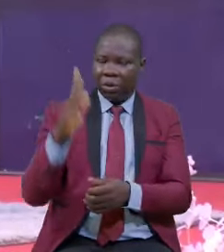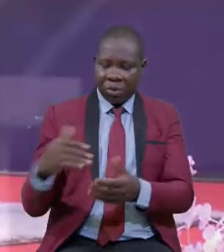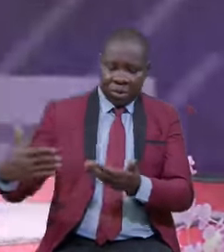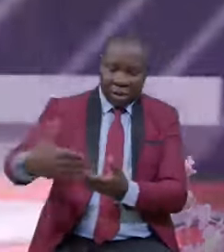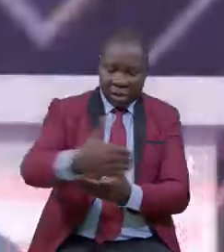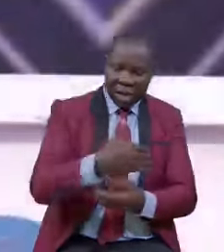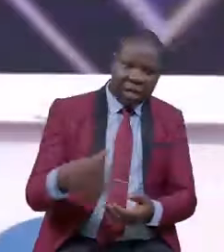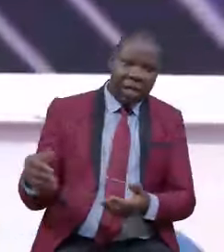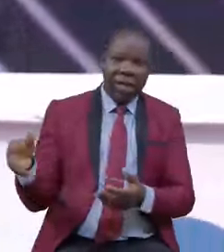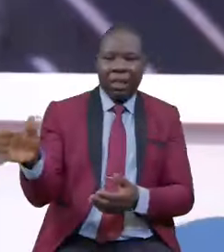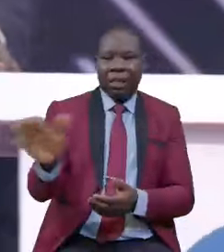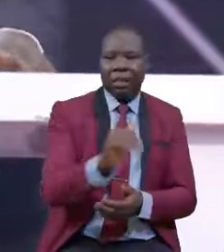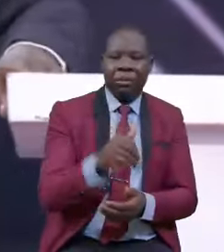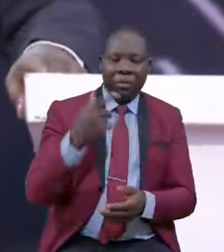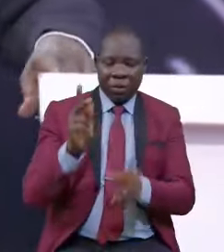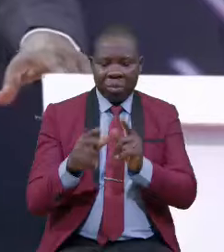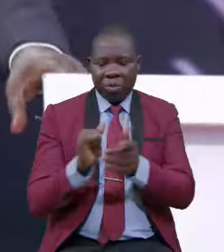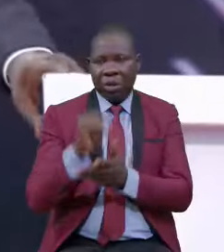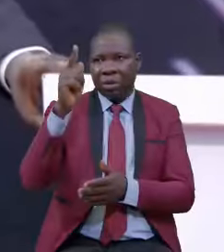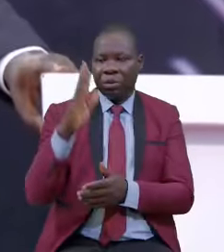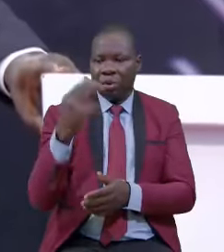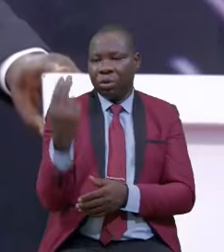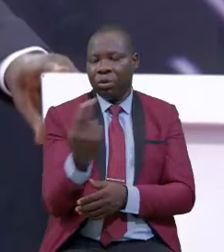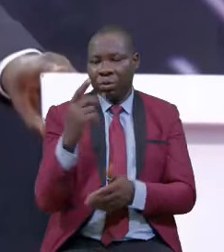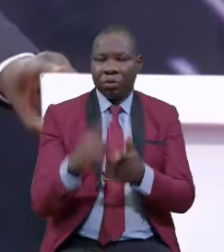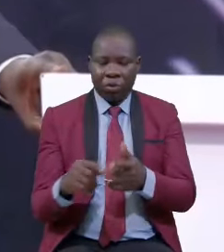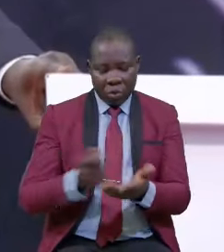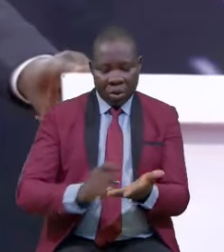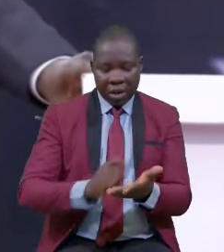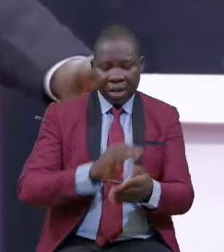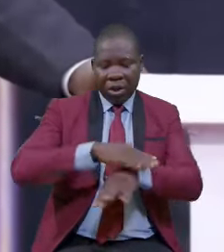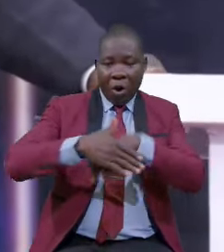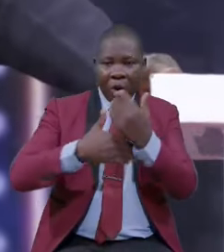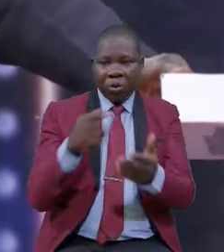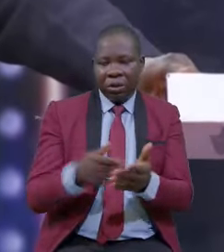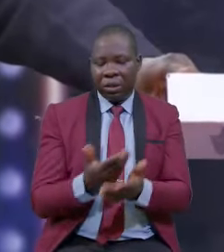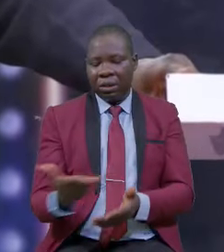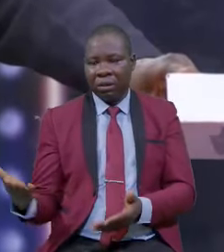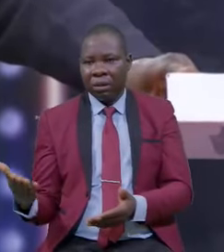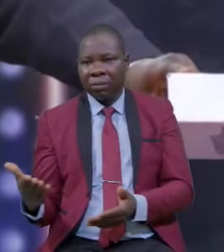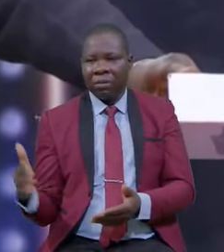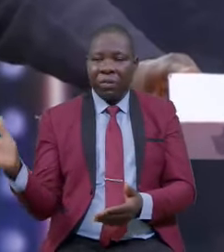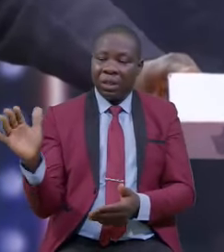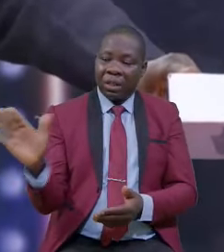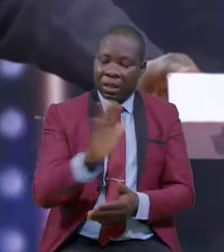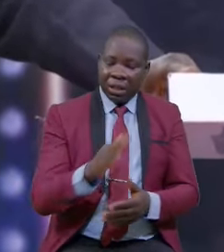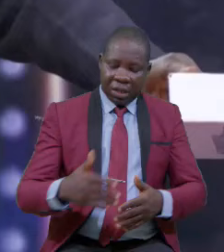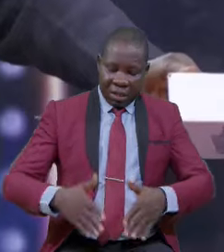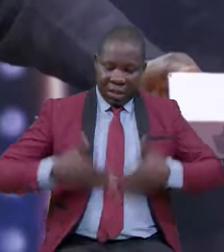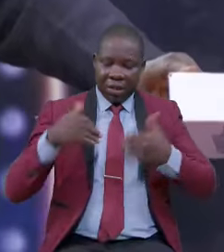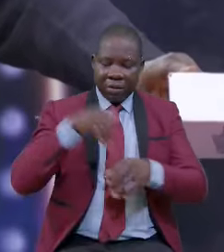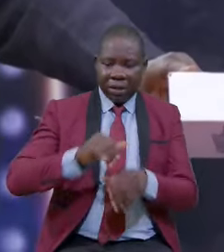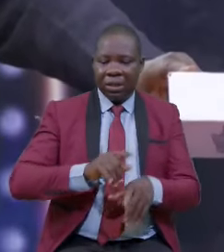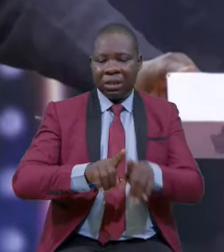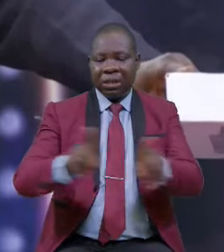that God used to put all these things together, they lived in different centuries. And many of them